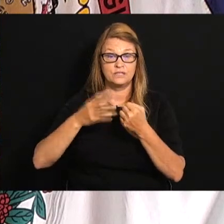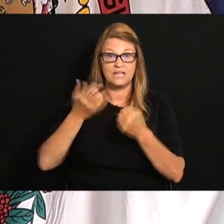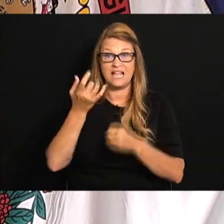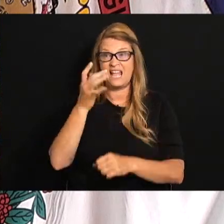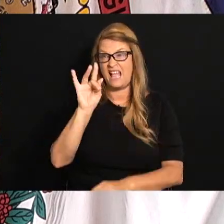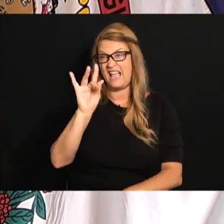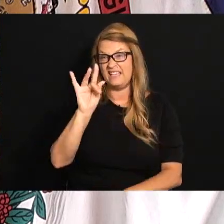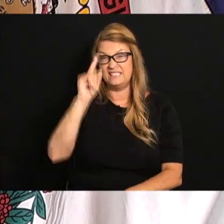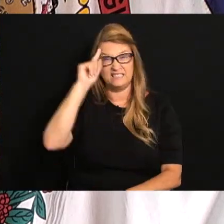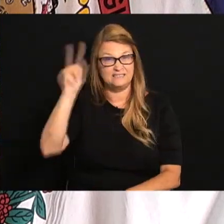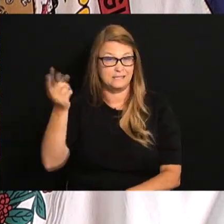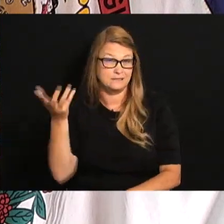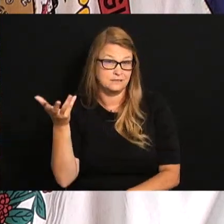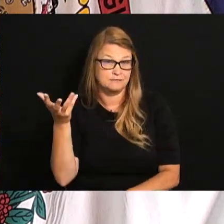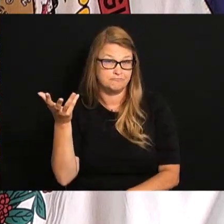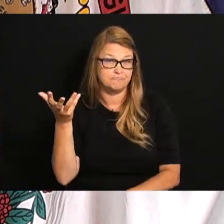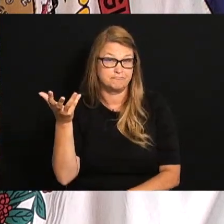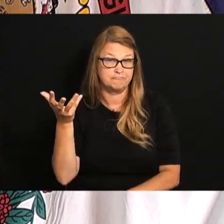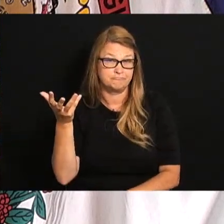cents. And,